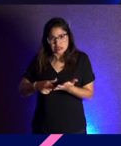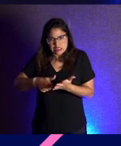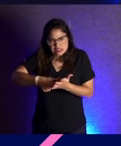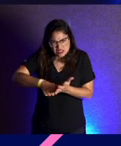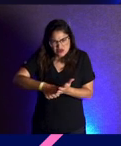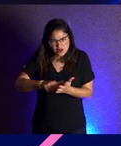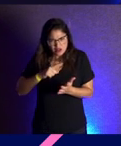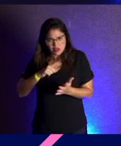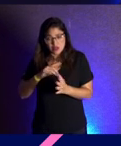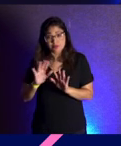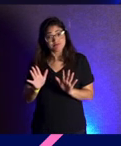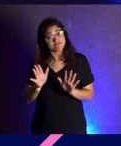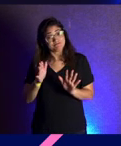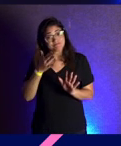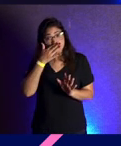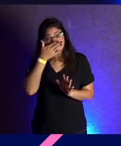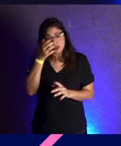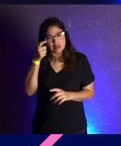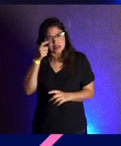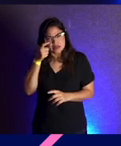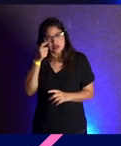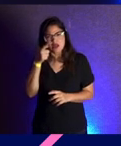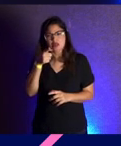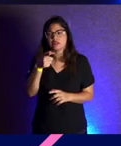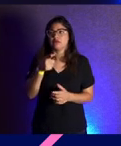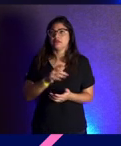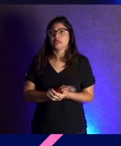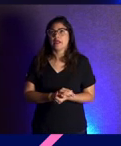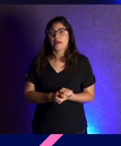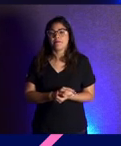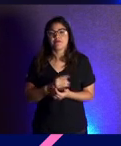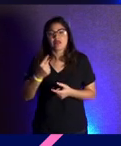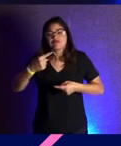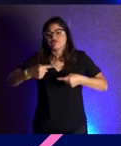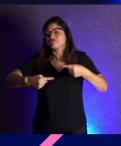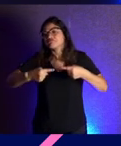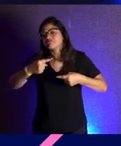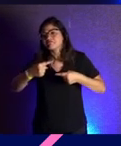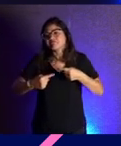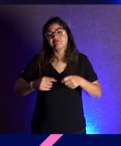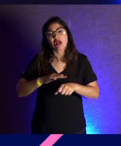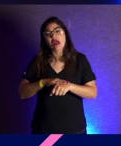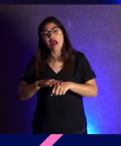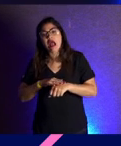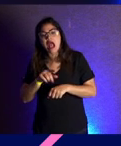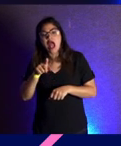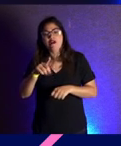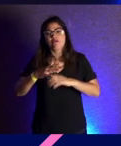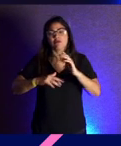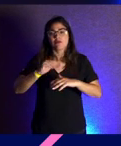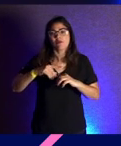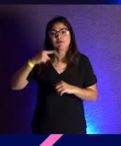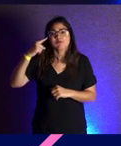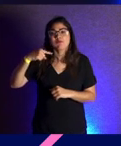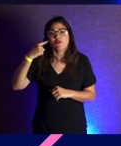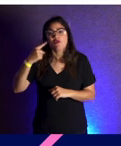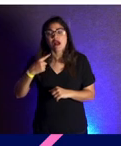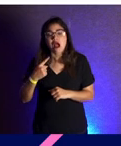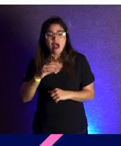undocumented homicides. And if you were arguing that the police are using the drug force to commit the